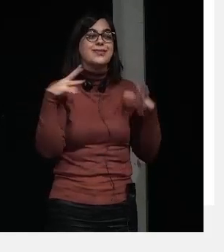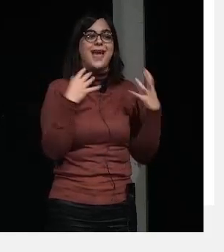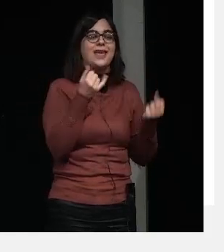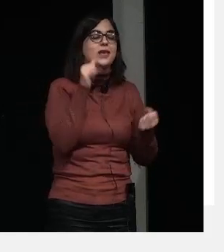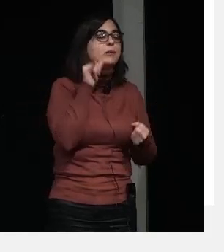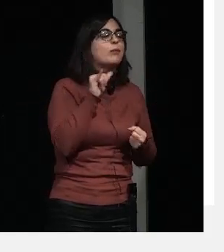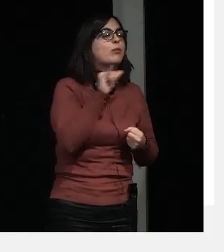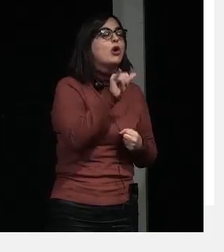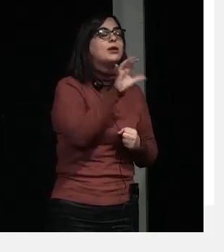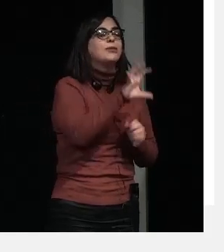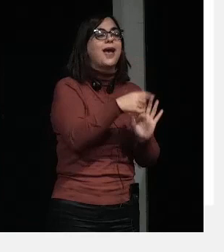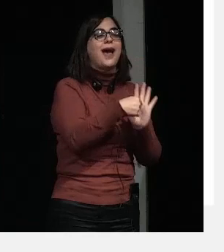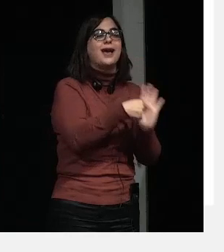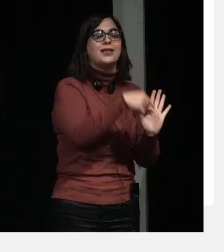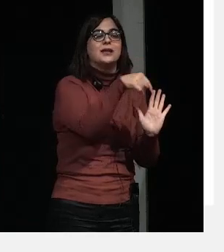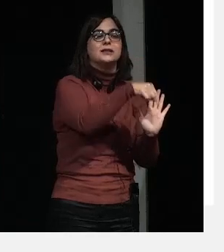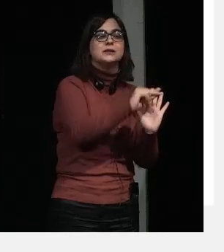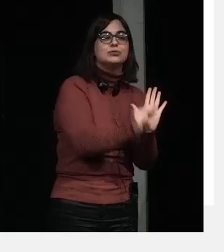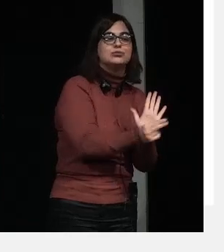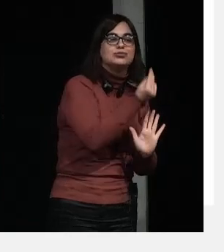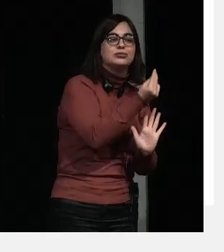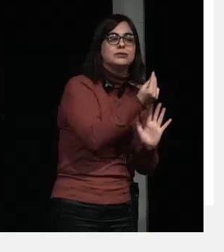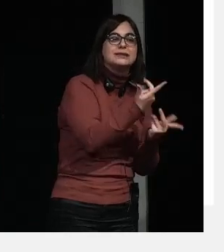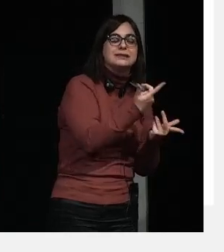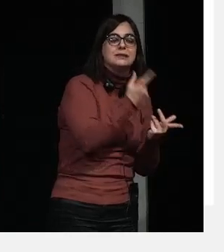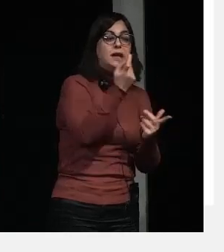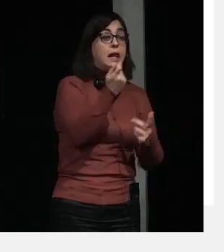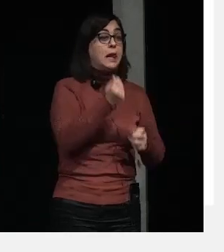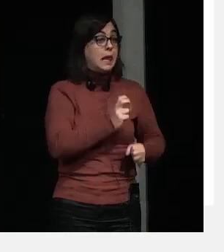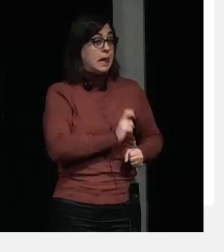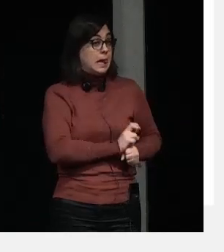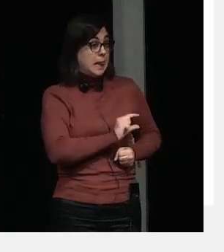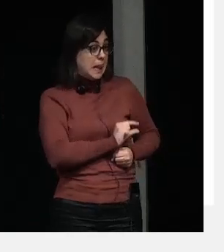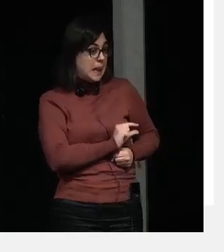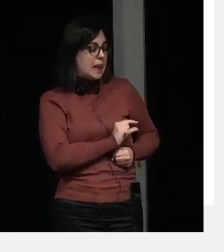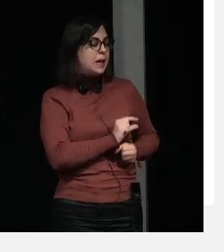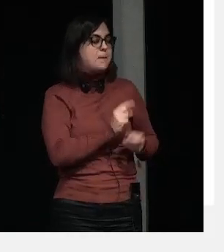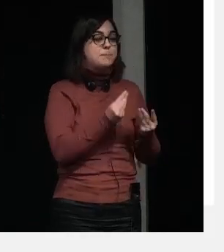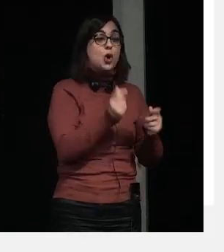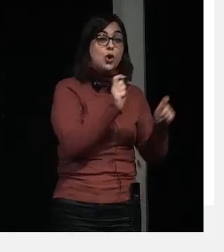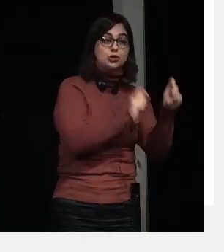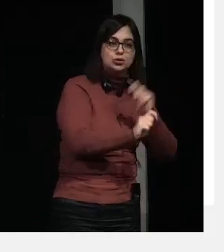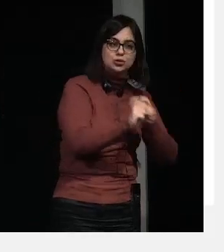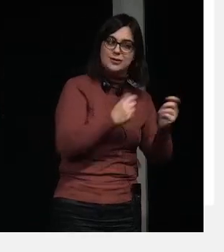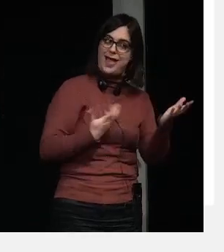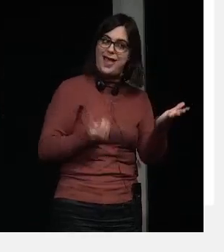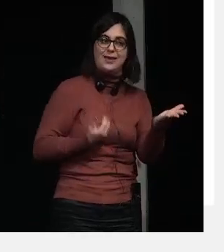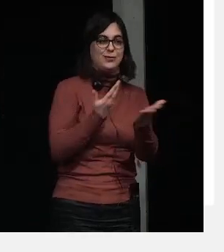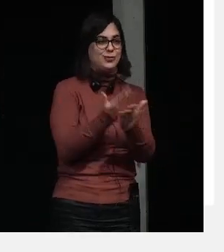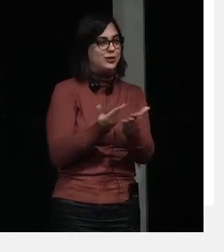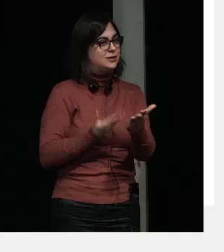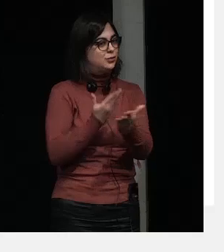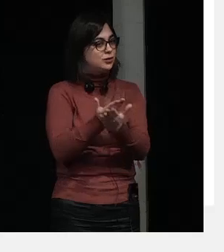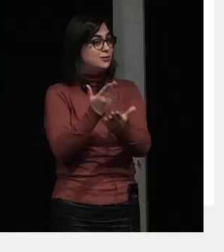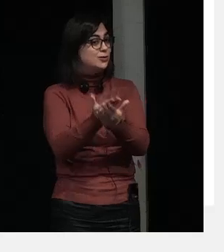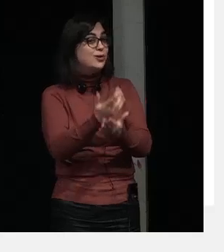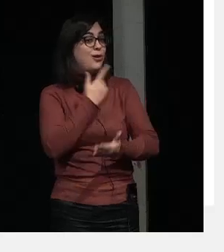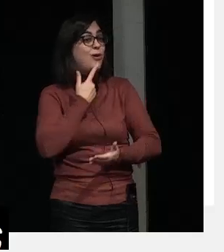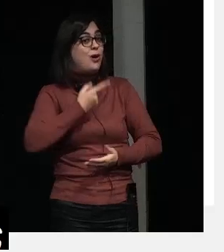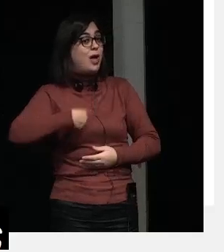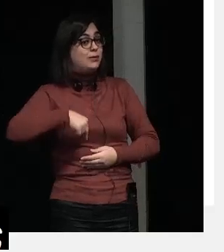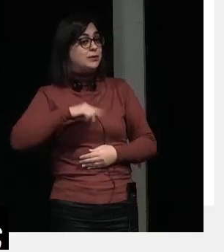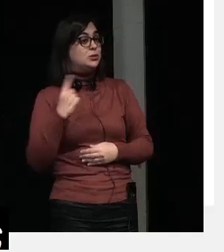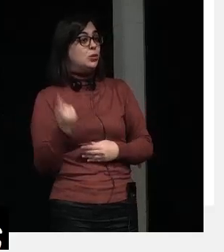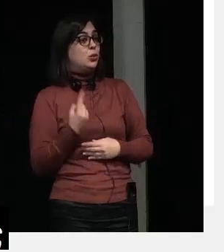isn't working, do you have a little money to be able to fix it? Because often that's what happens, is like, no, you don't.